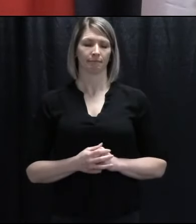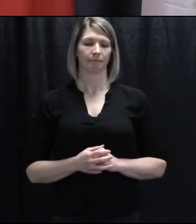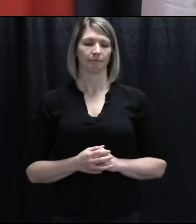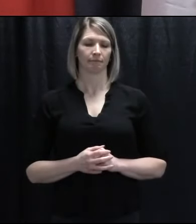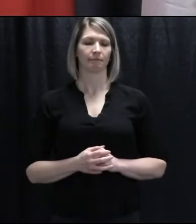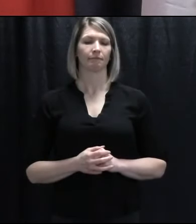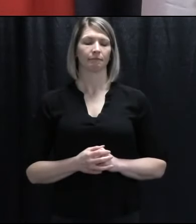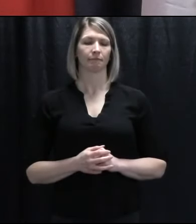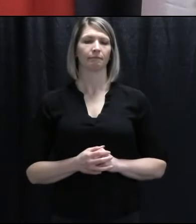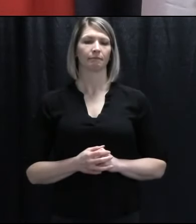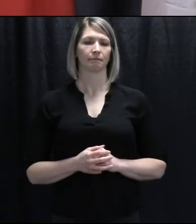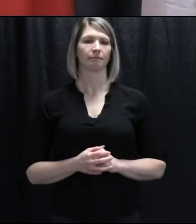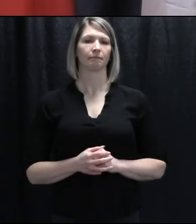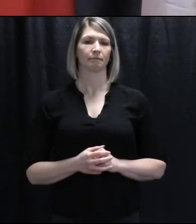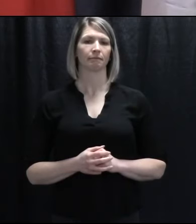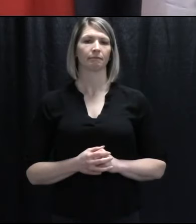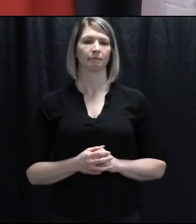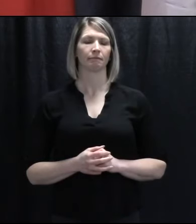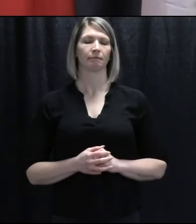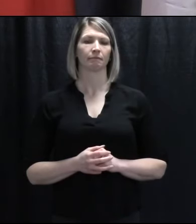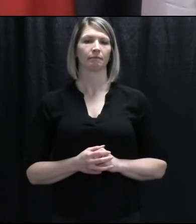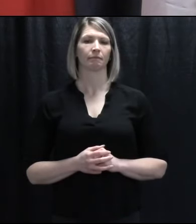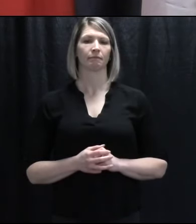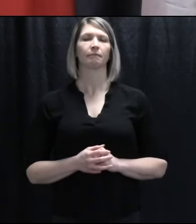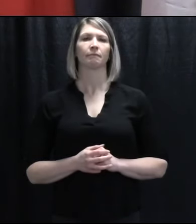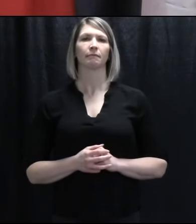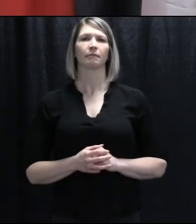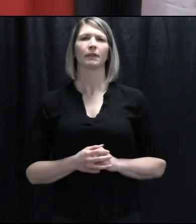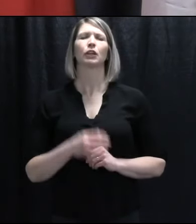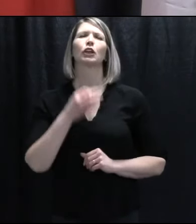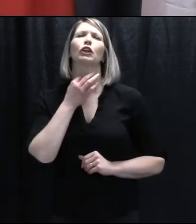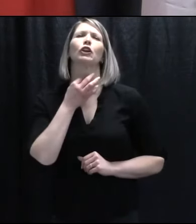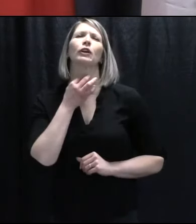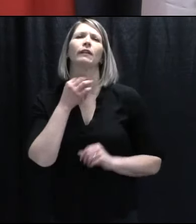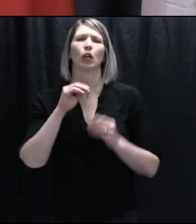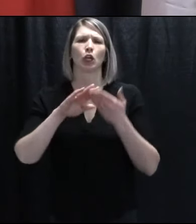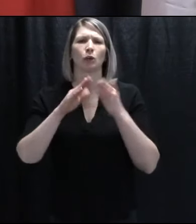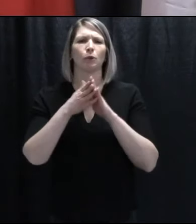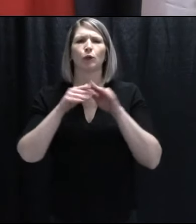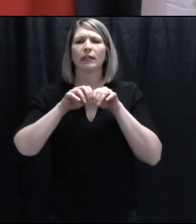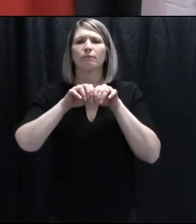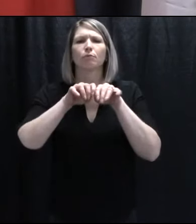Hi. Firstly, I'm just wondering if you're able to tell us where exactly the community spread took place.